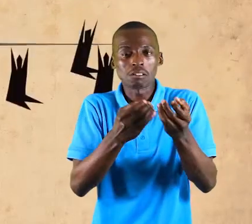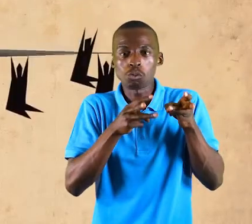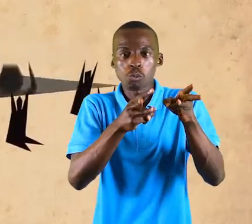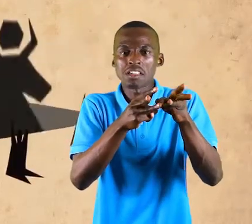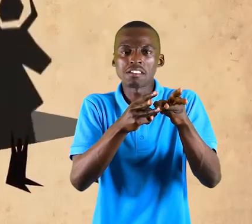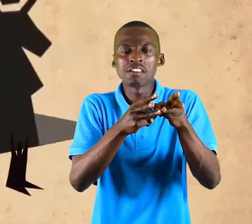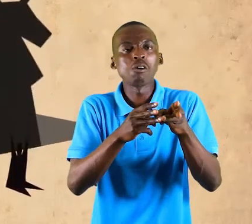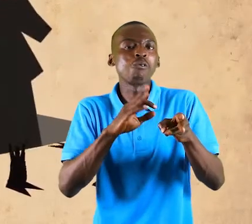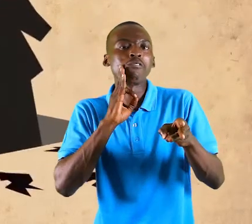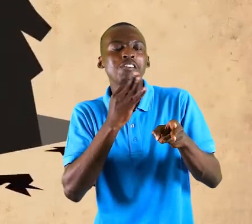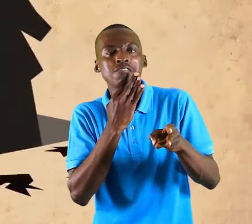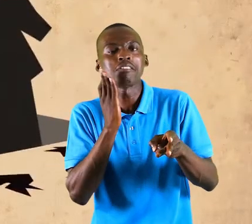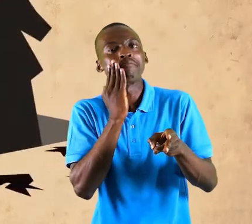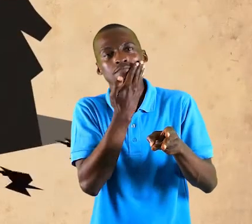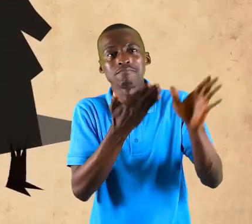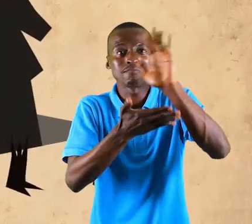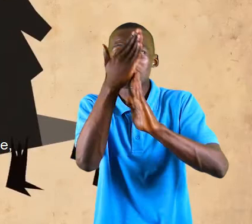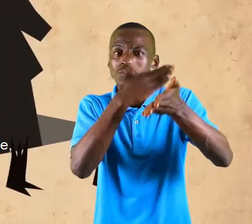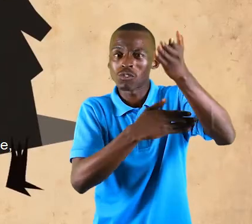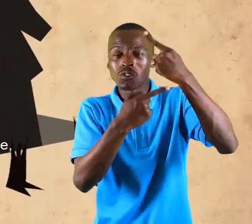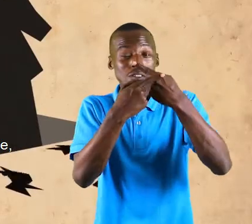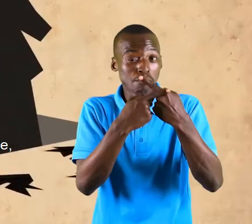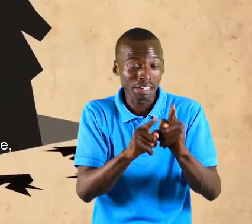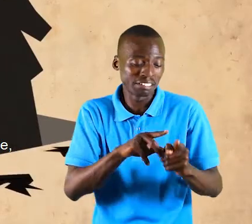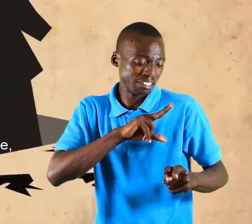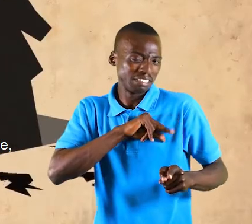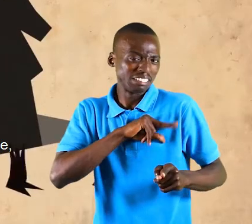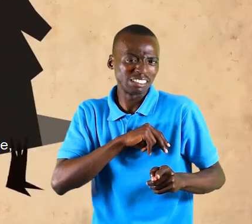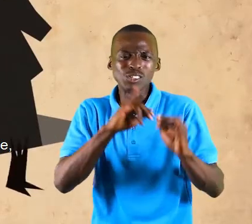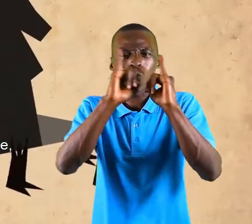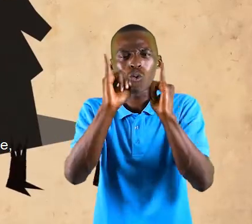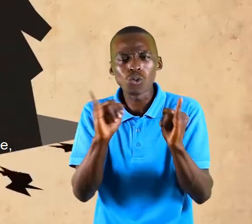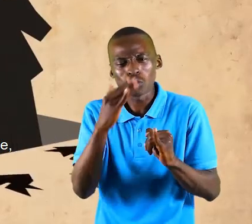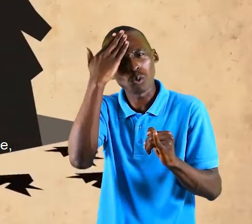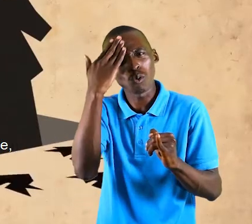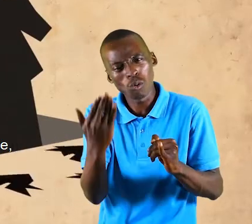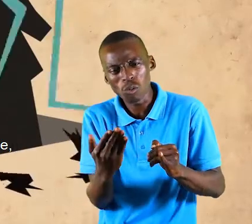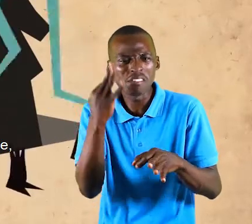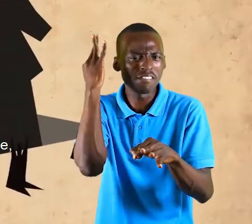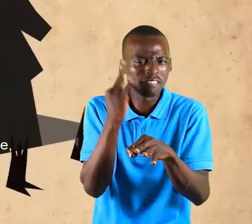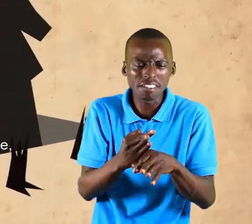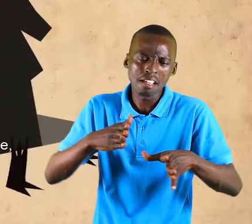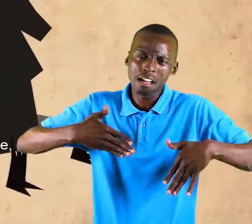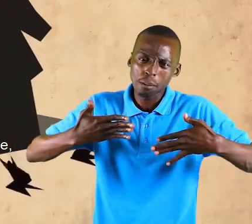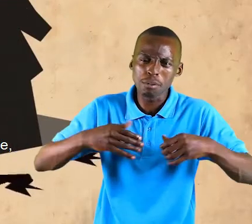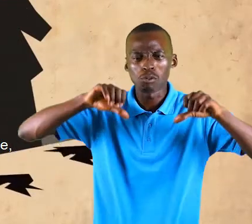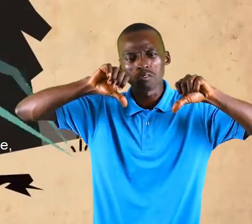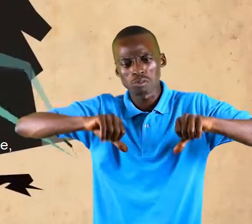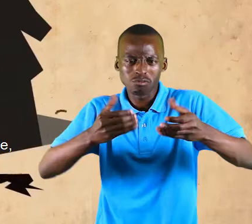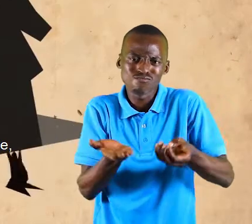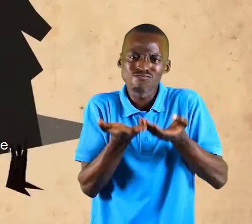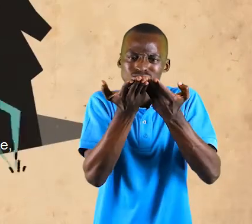main way of buying favor from the gods. But the problem was that those same gods, they're unpredictable, they're fickle, you never know if they're